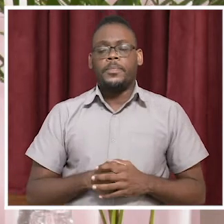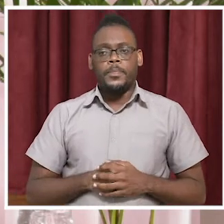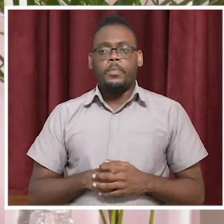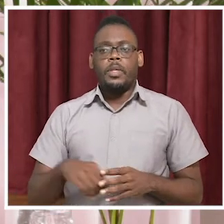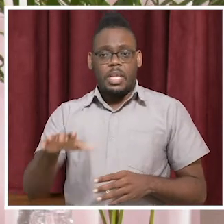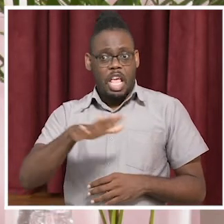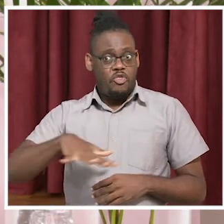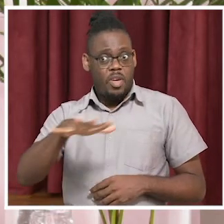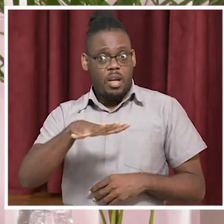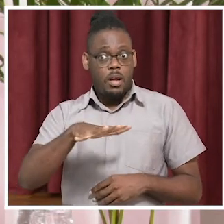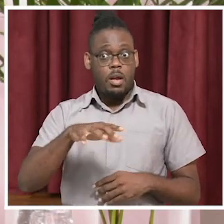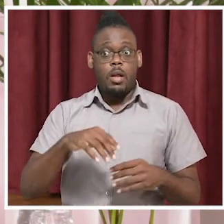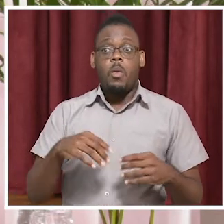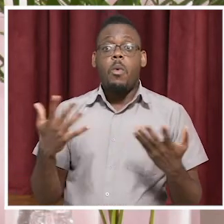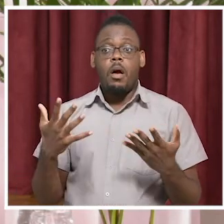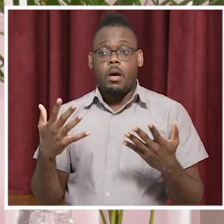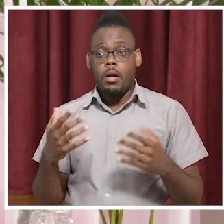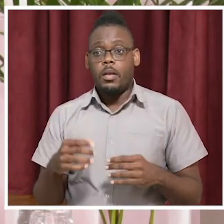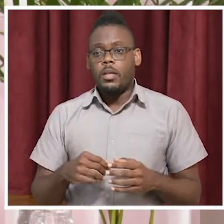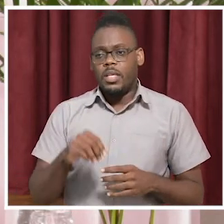San Fernando, Shogunas,